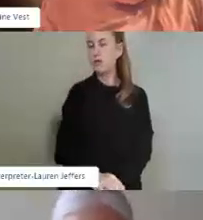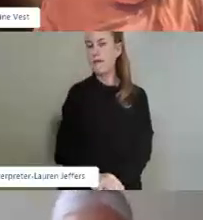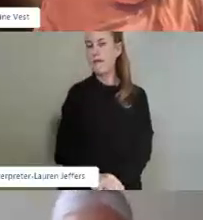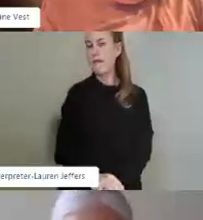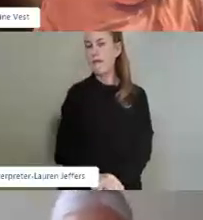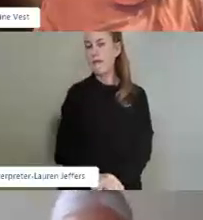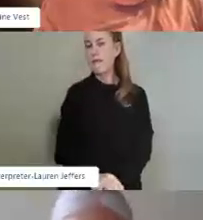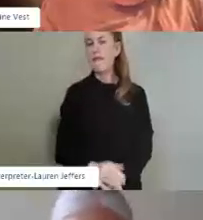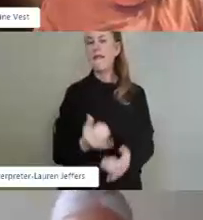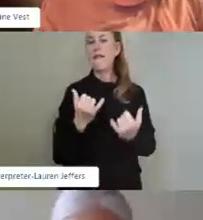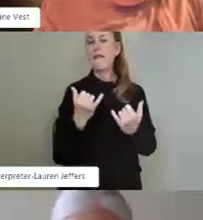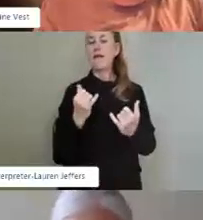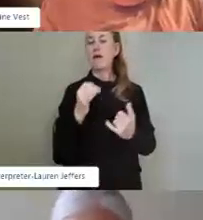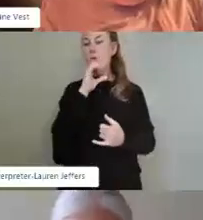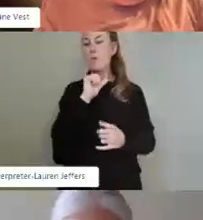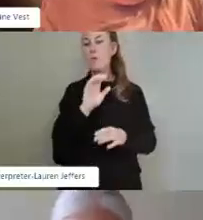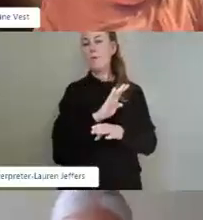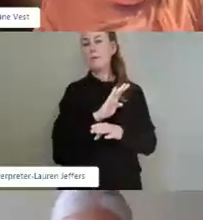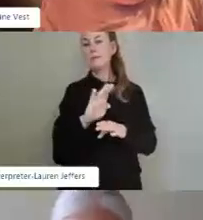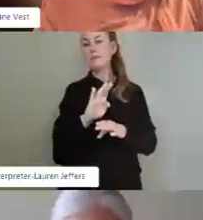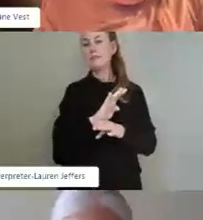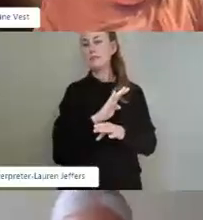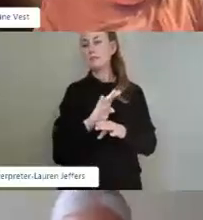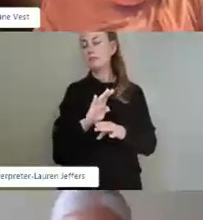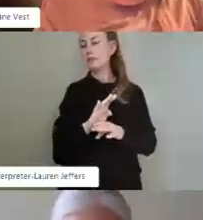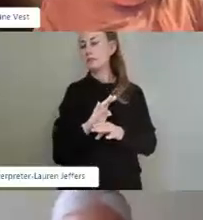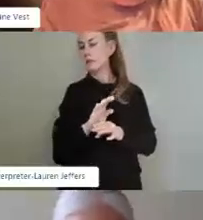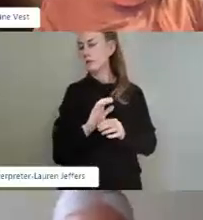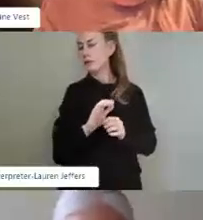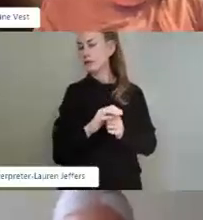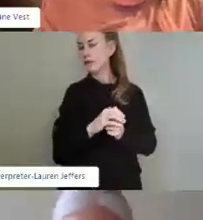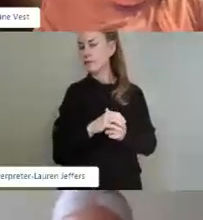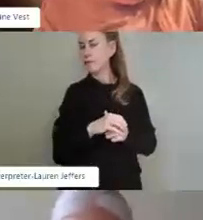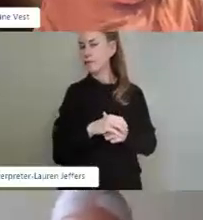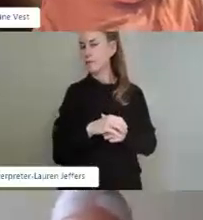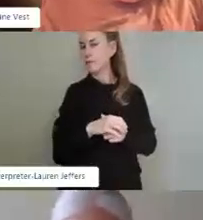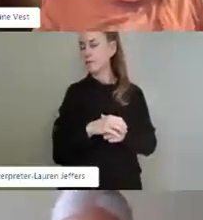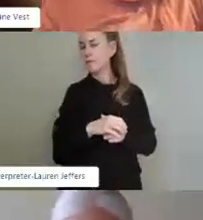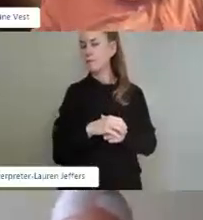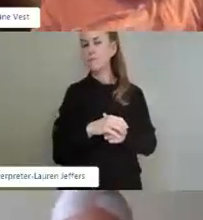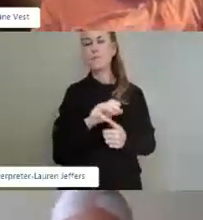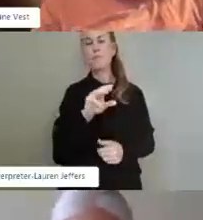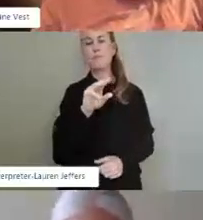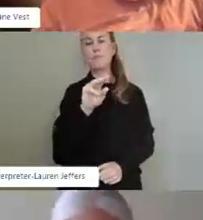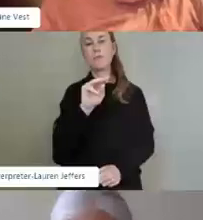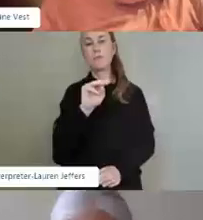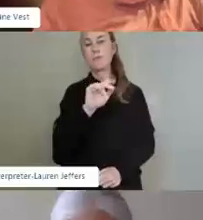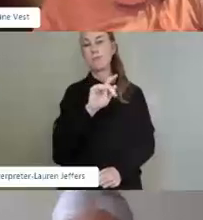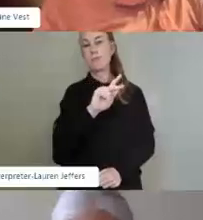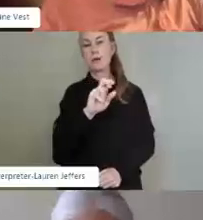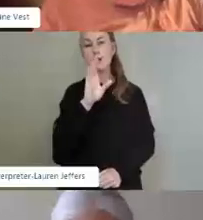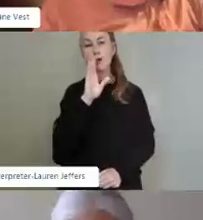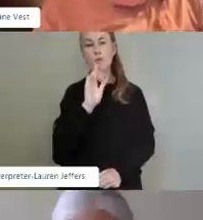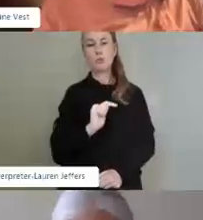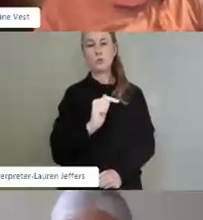old business, and I do, Mike, I'm going to turn this over to you, but I just want to